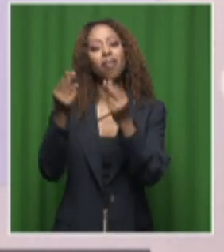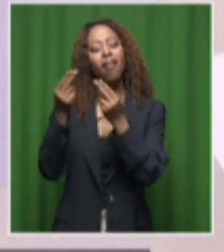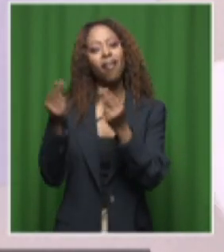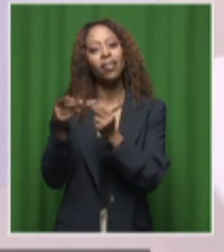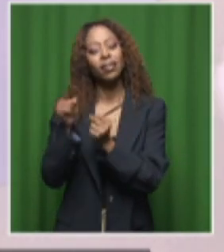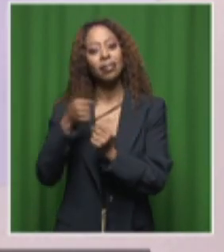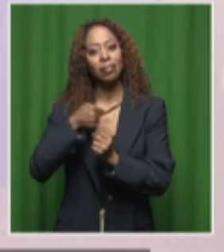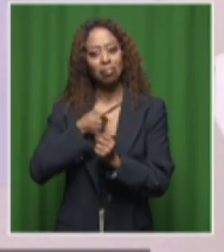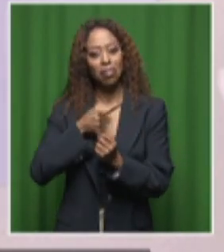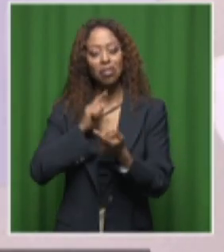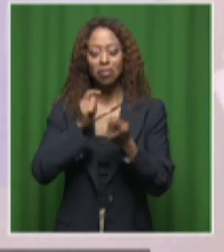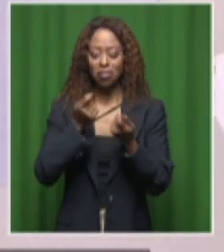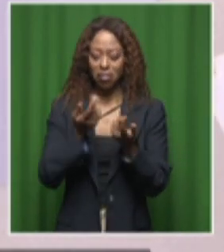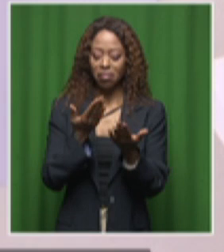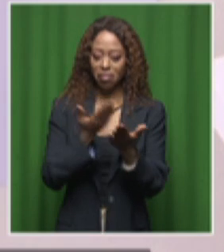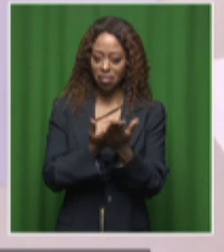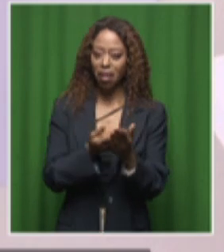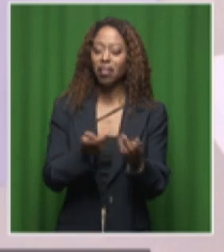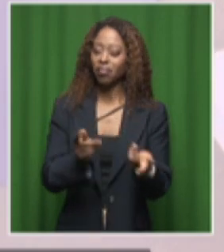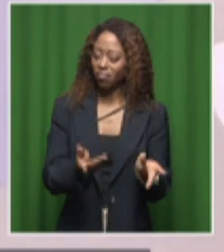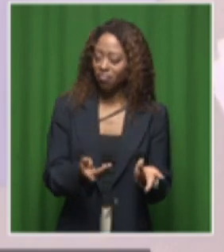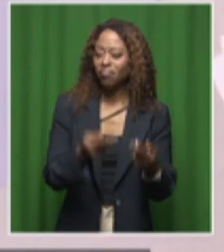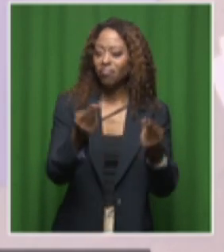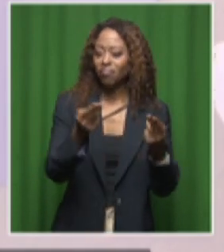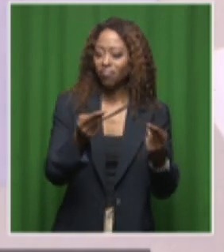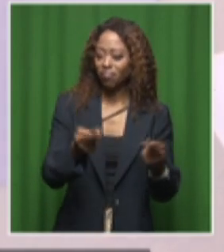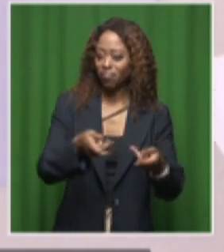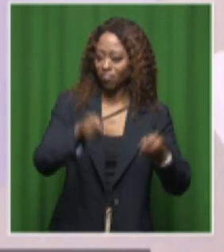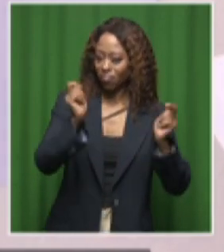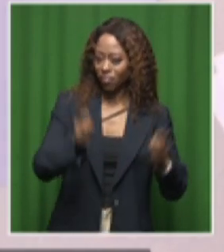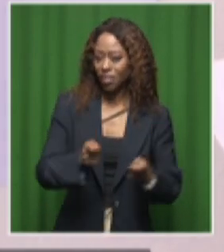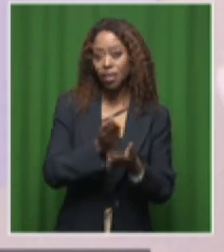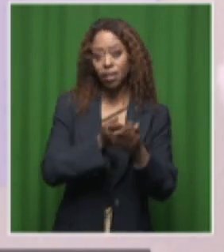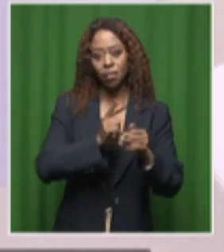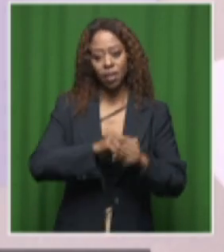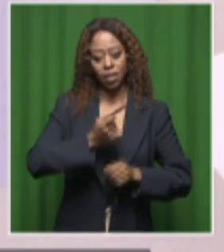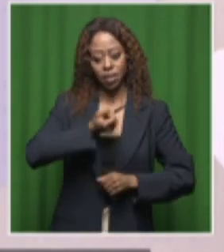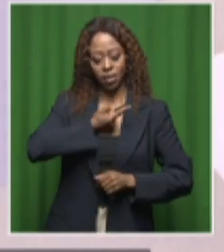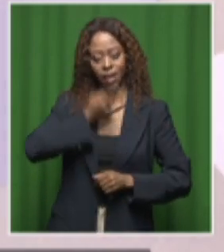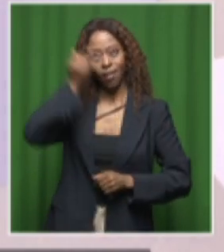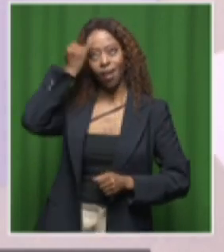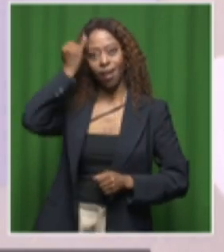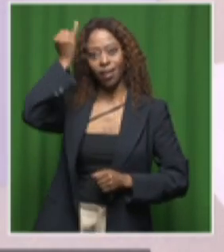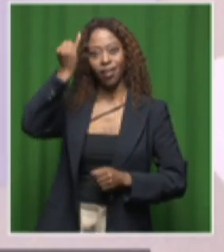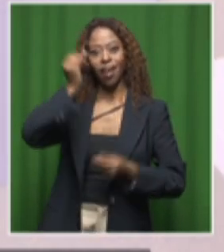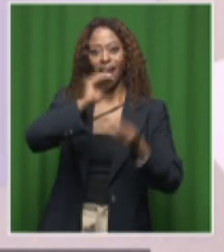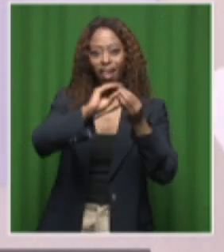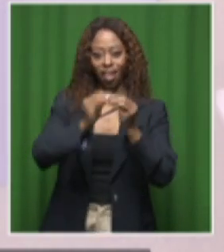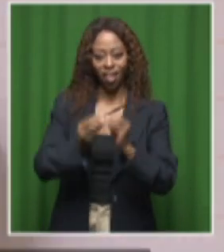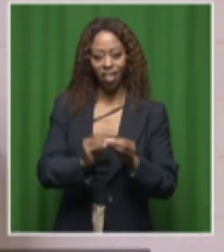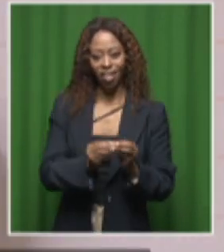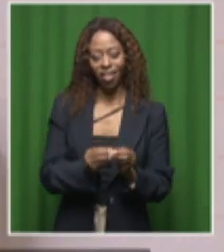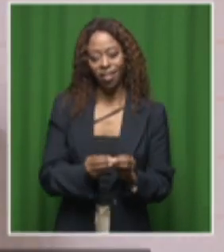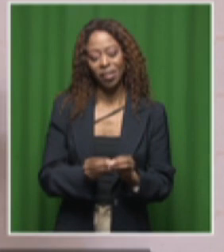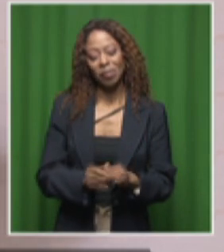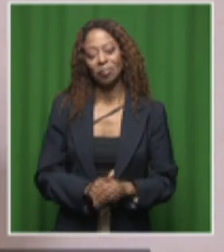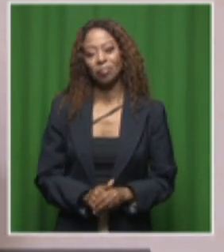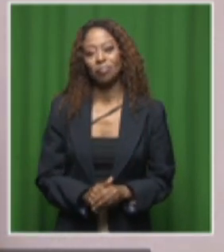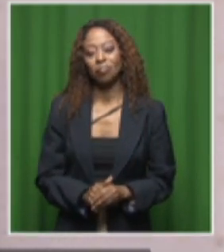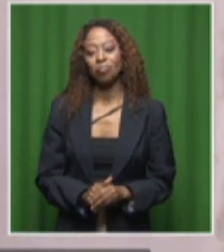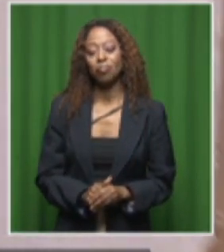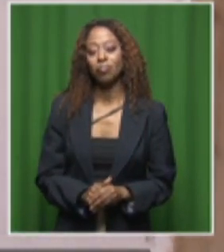I'm able to turn into a rug. And sometimes it's my own original designs that I make into rugs.